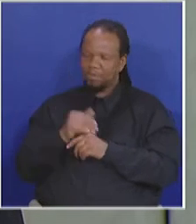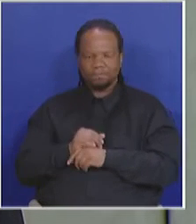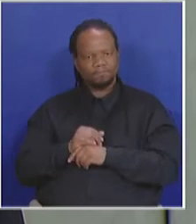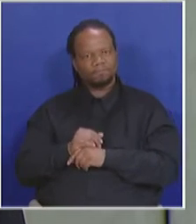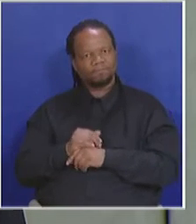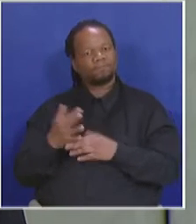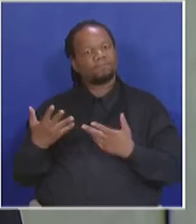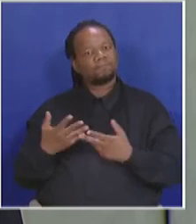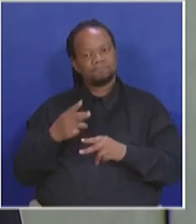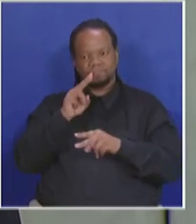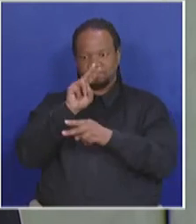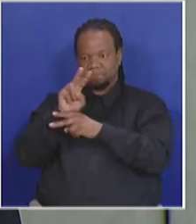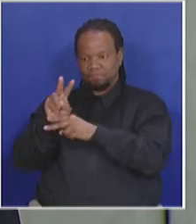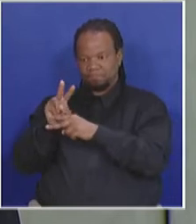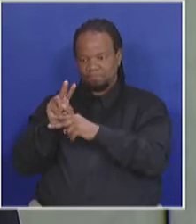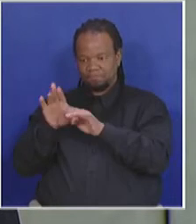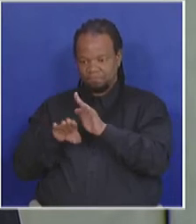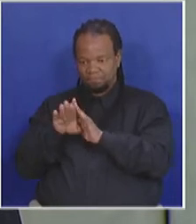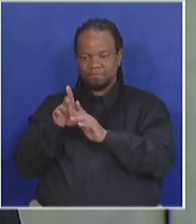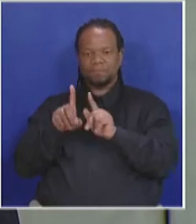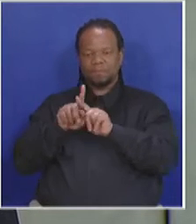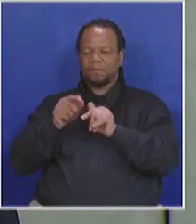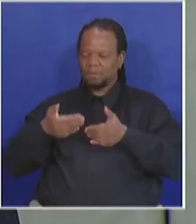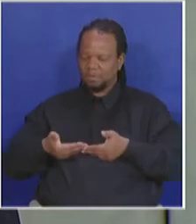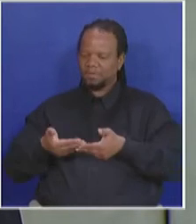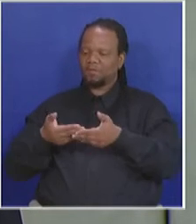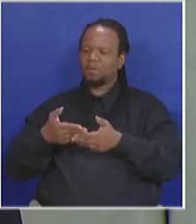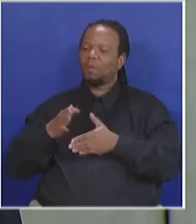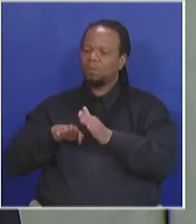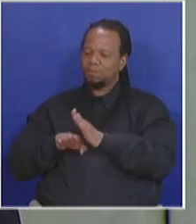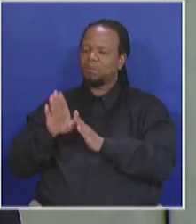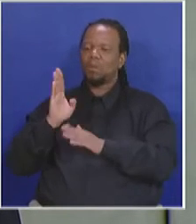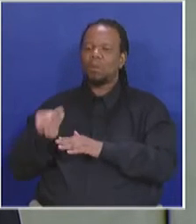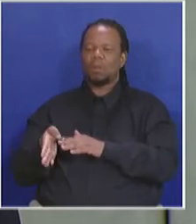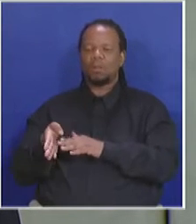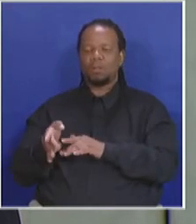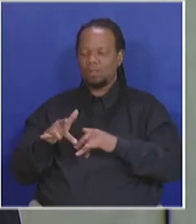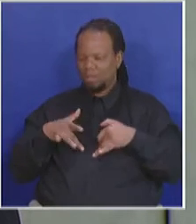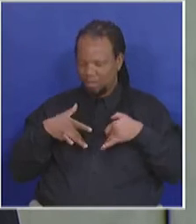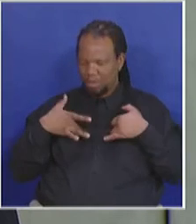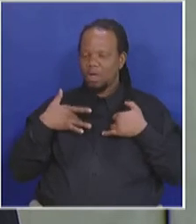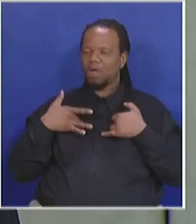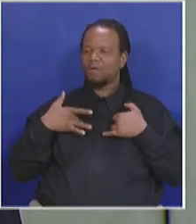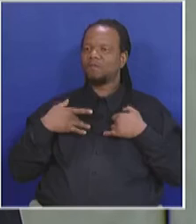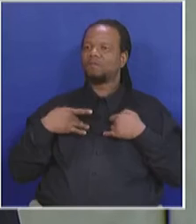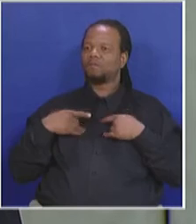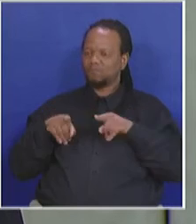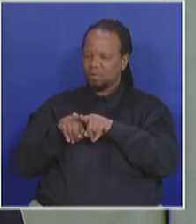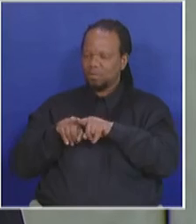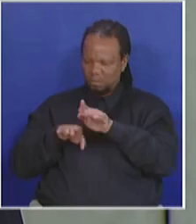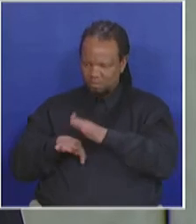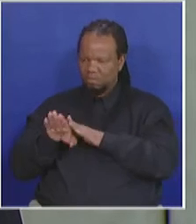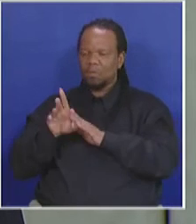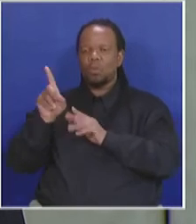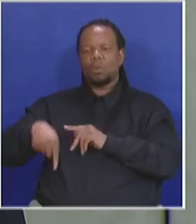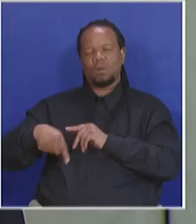monitoring improves, so will the delivery of services, and ultimately, the lives of South Africans will greatly improve. This